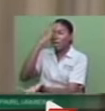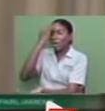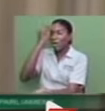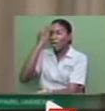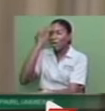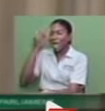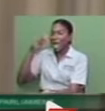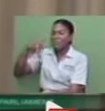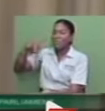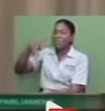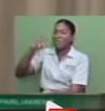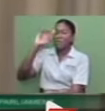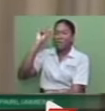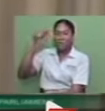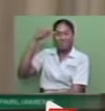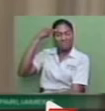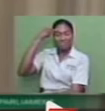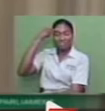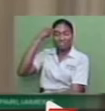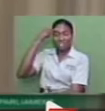before COVID. Before